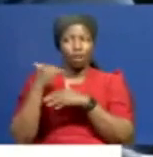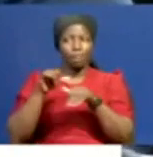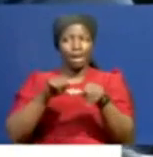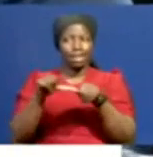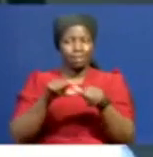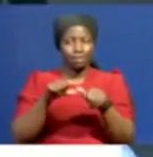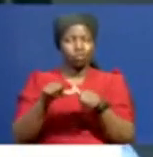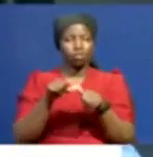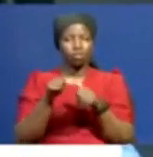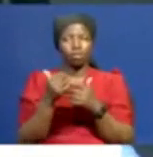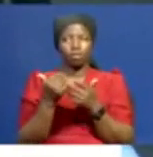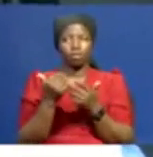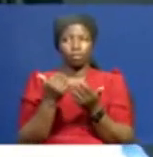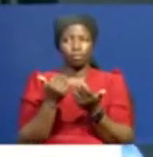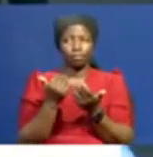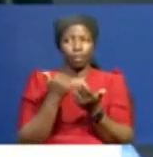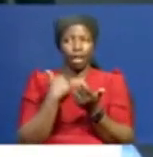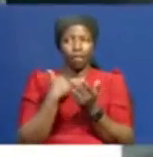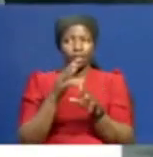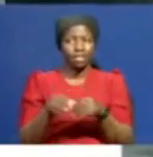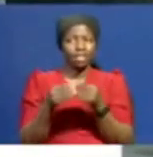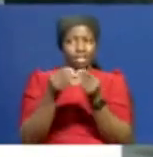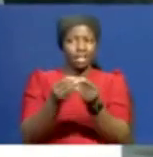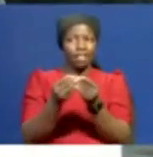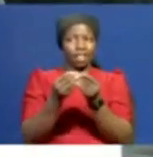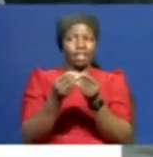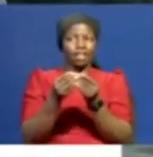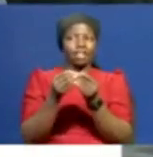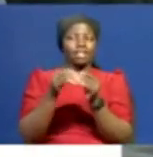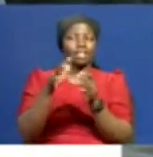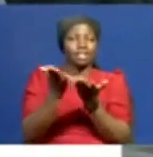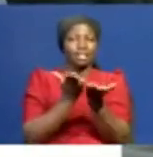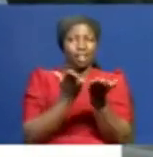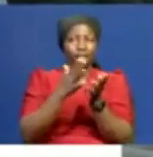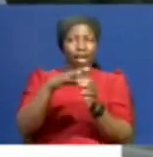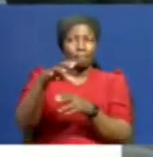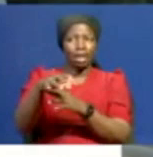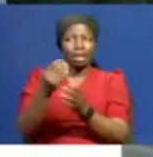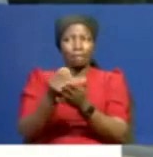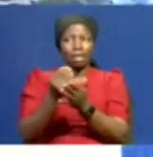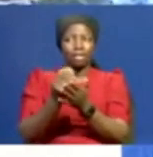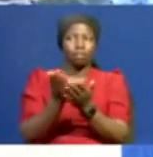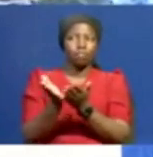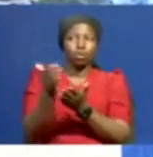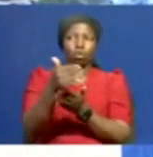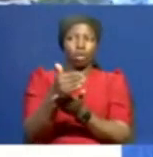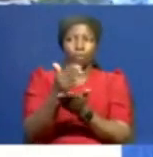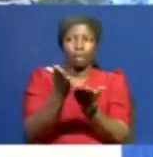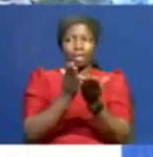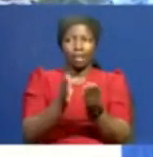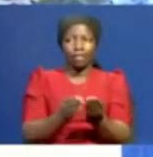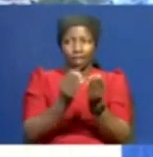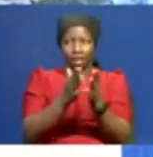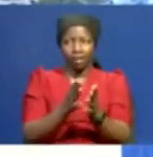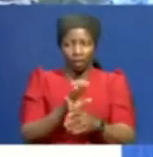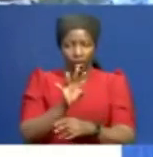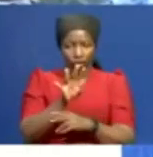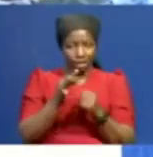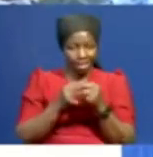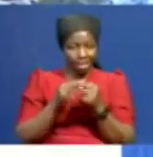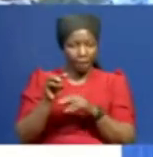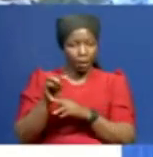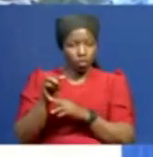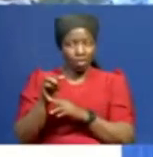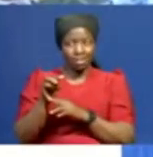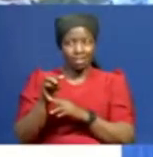and cess to the service provider in 2017. 48 million a year for doing year. Nothing. For